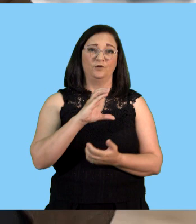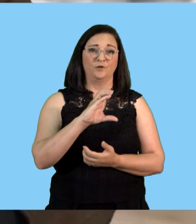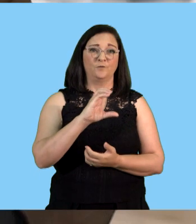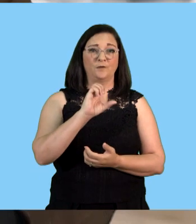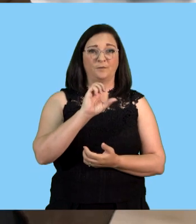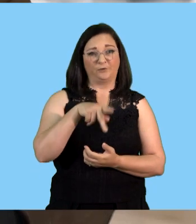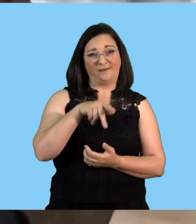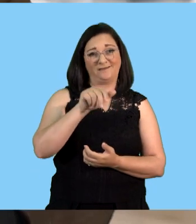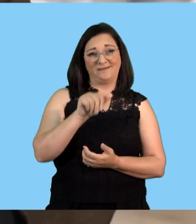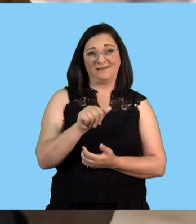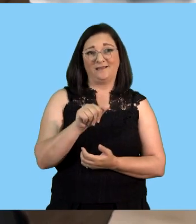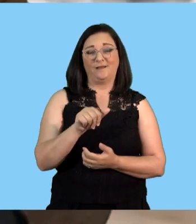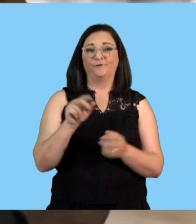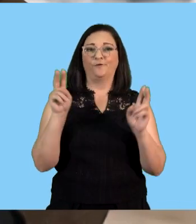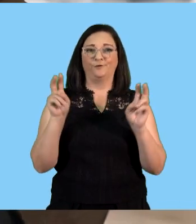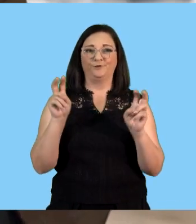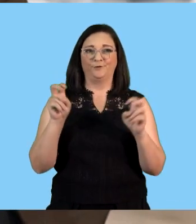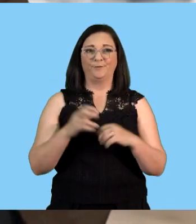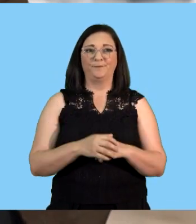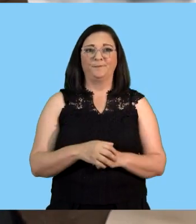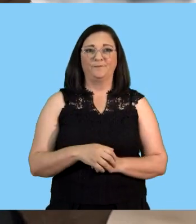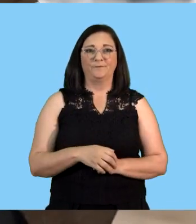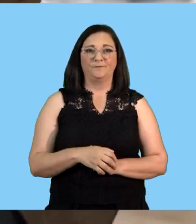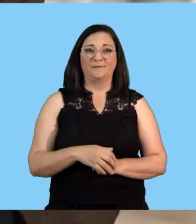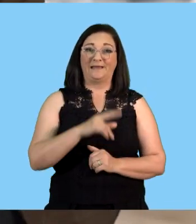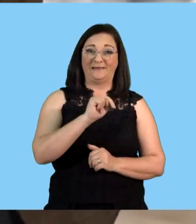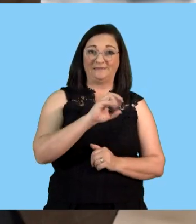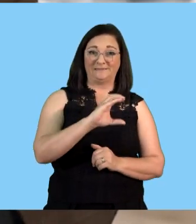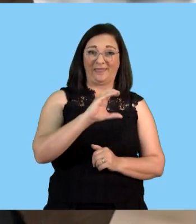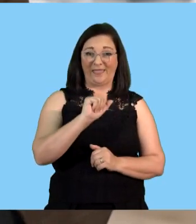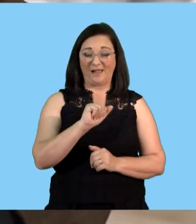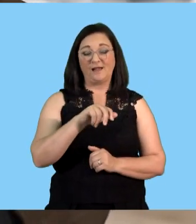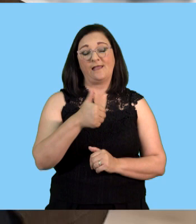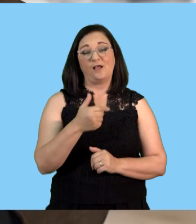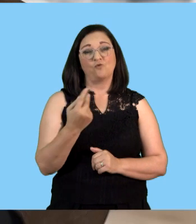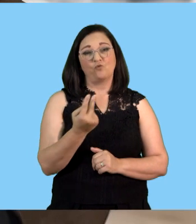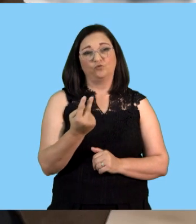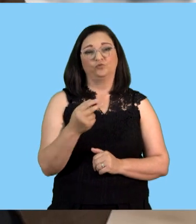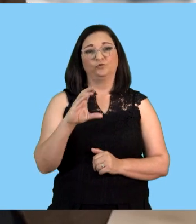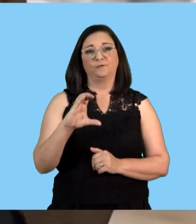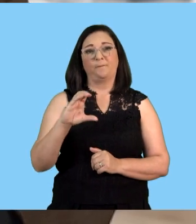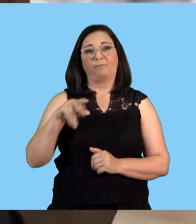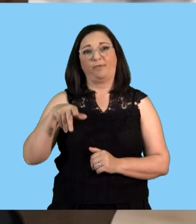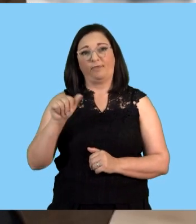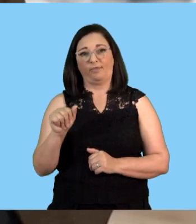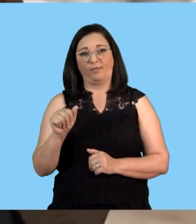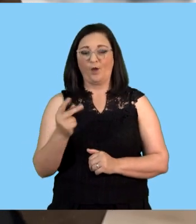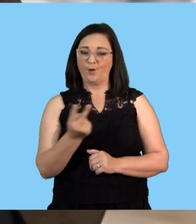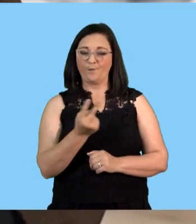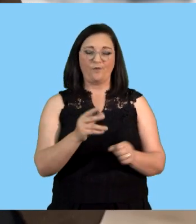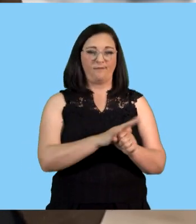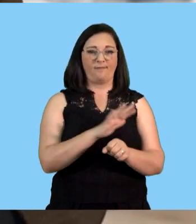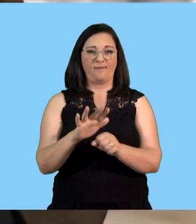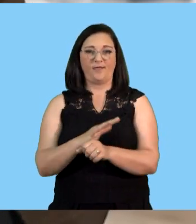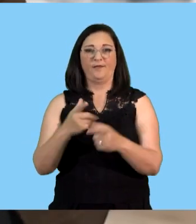Act. As mentioned, this topic, we were covering NCA and also CPA, National Credit Act and the Consumer